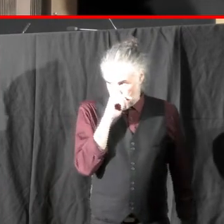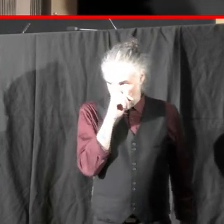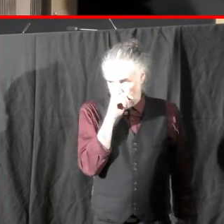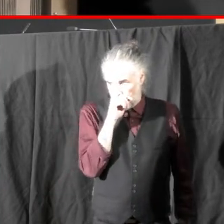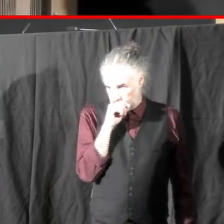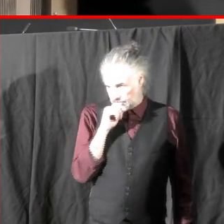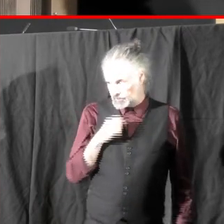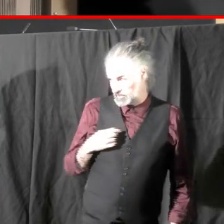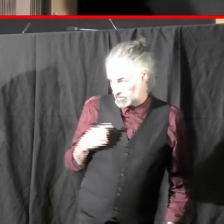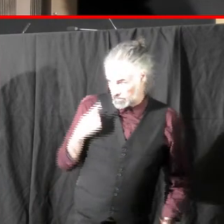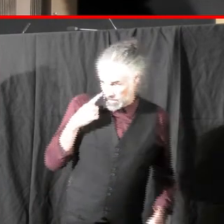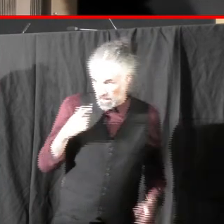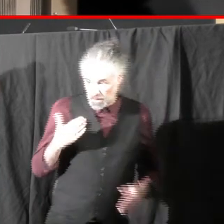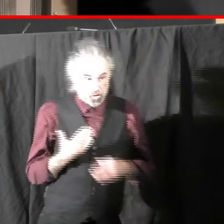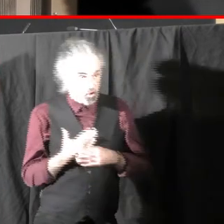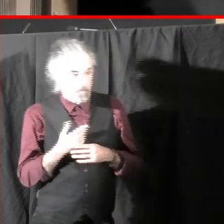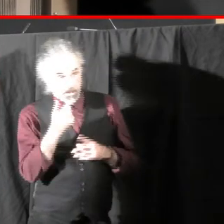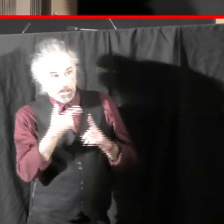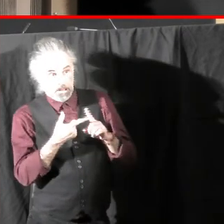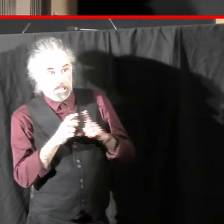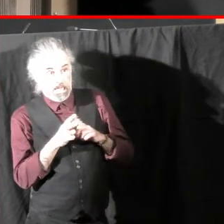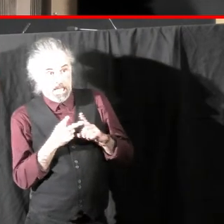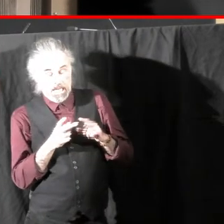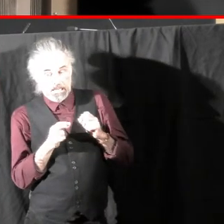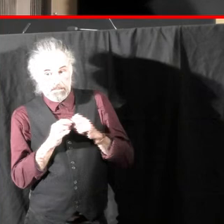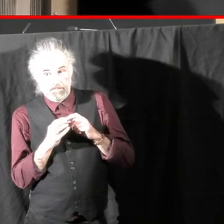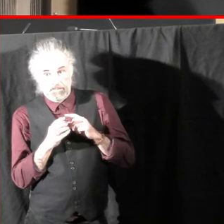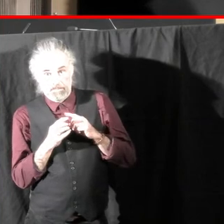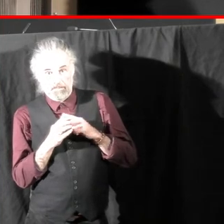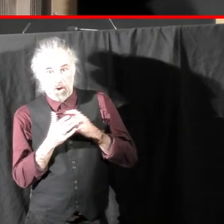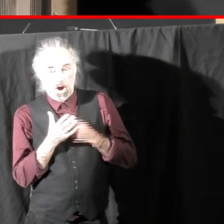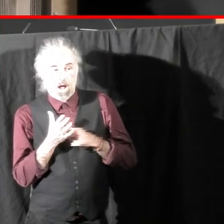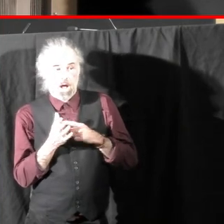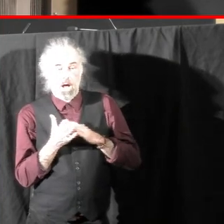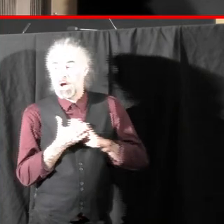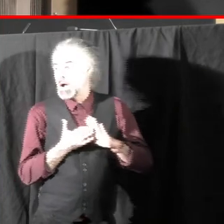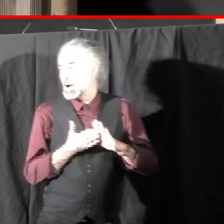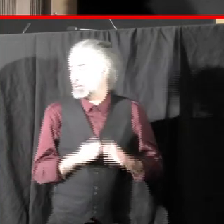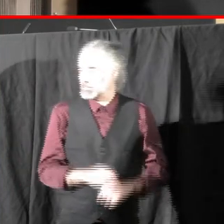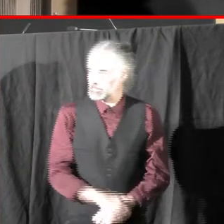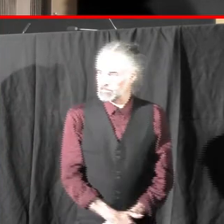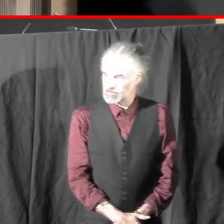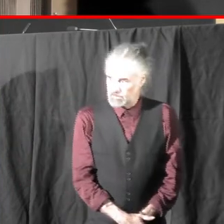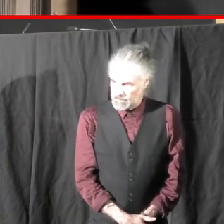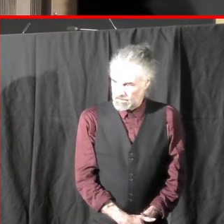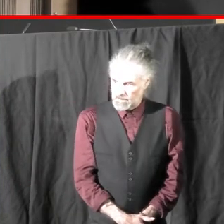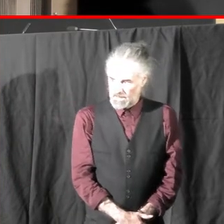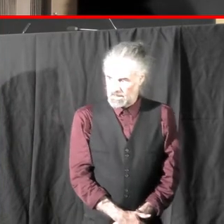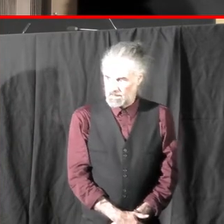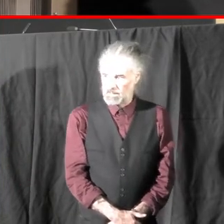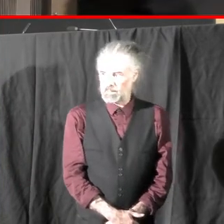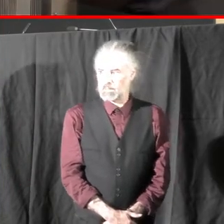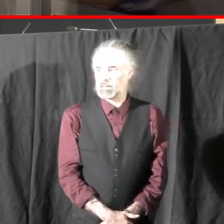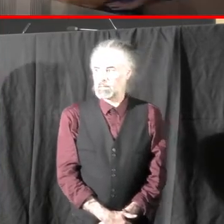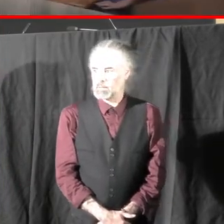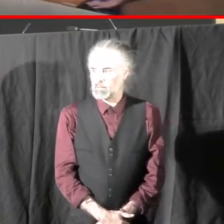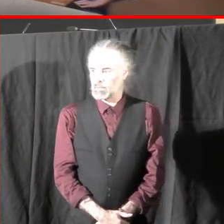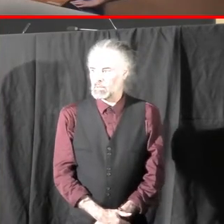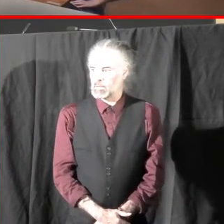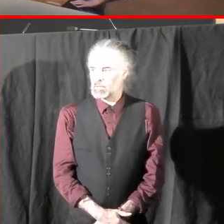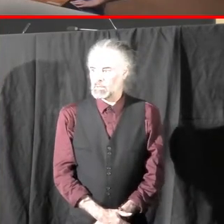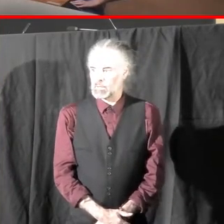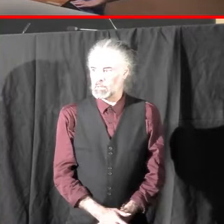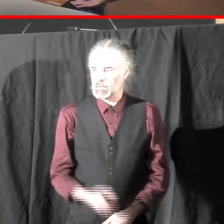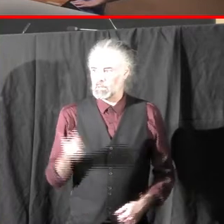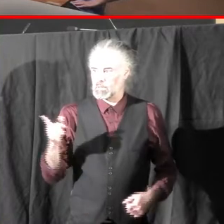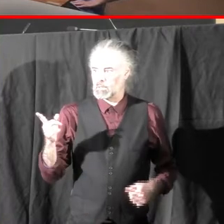there's a job for him in Edinburgh. Can I add something there? Professor, it's also, the fact that you have a paper in Nature is also really